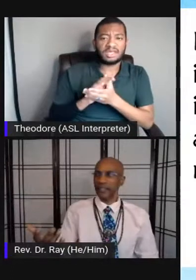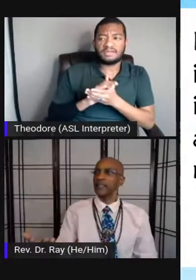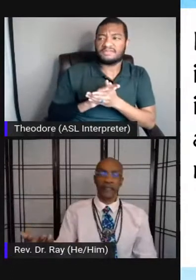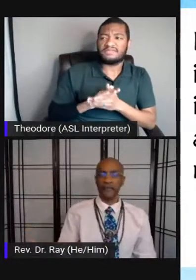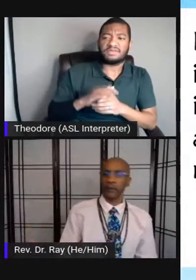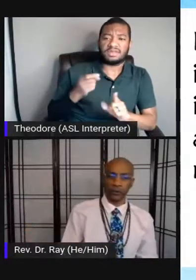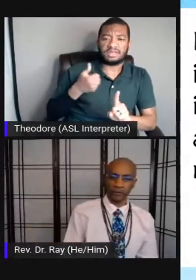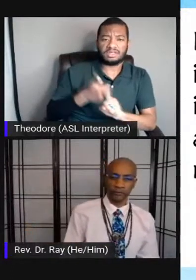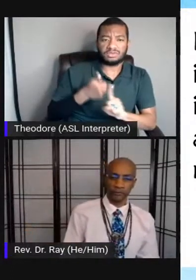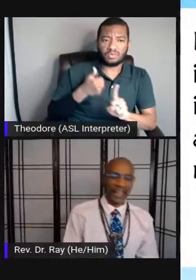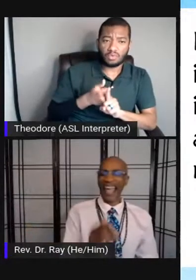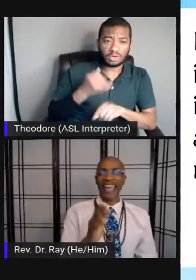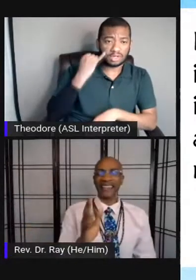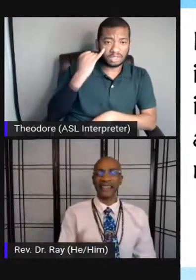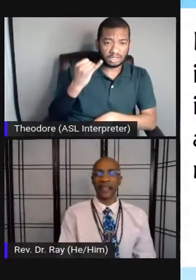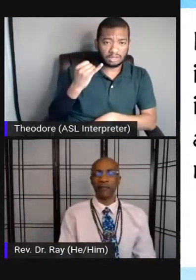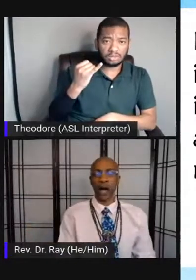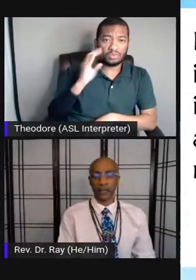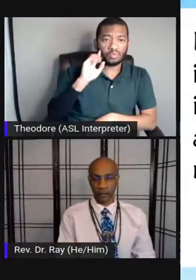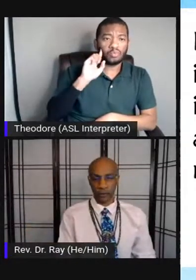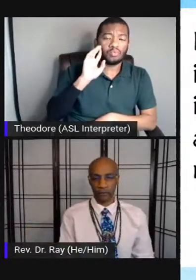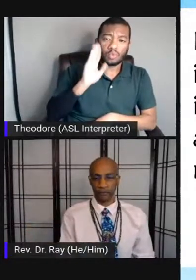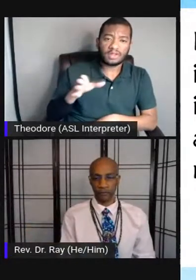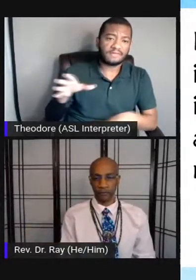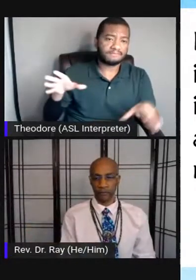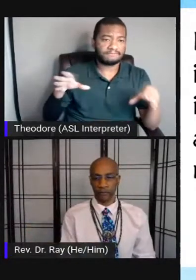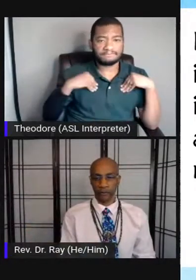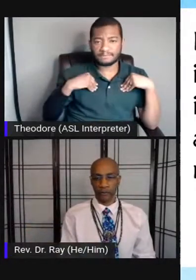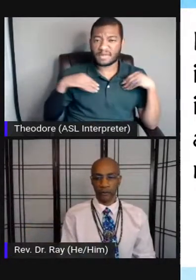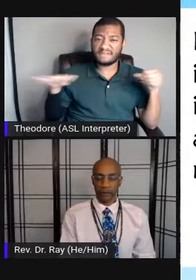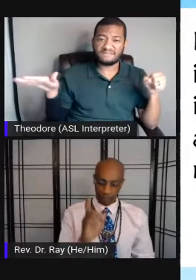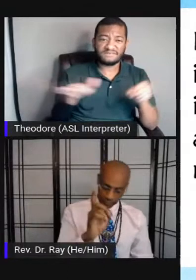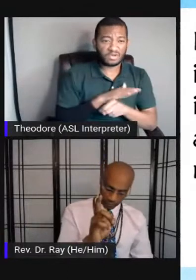is inconceivable and impossible.